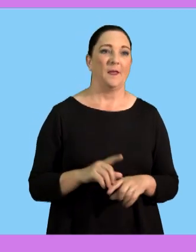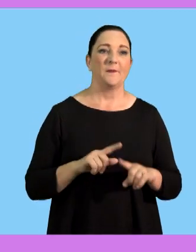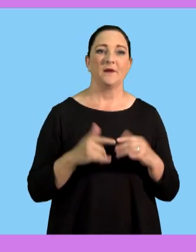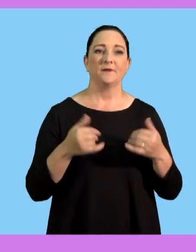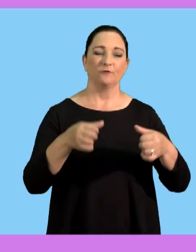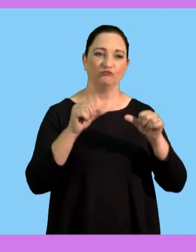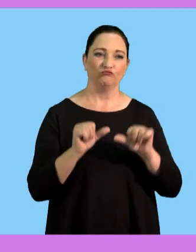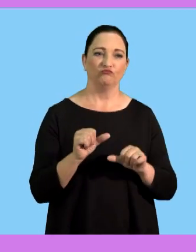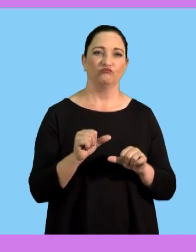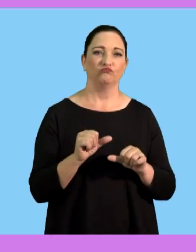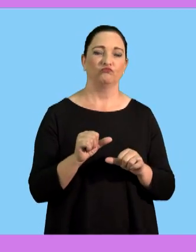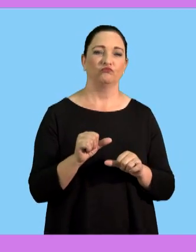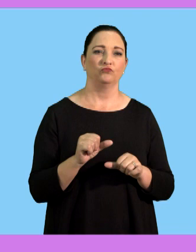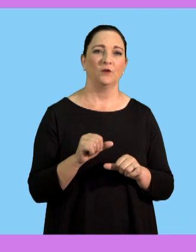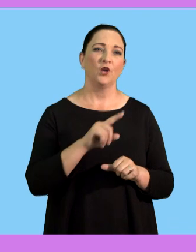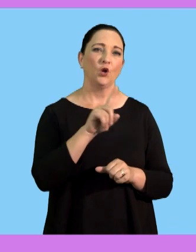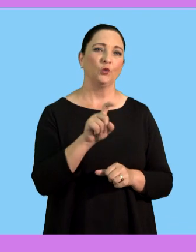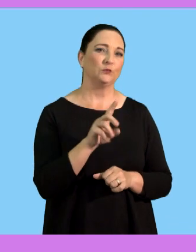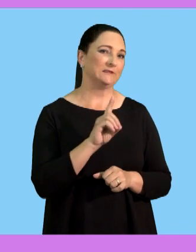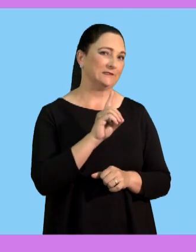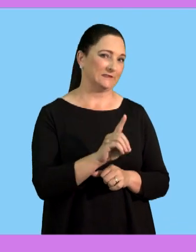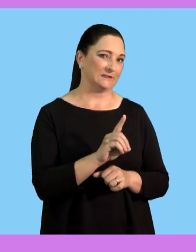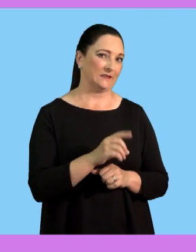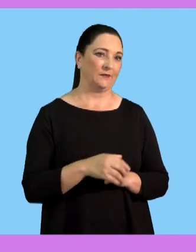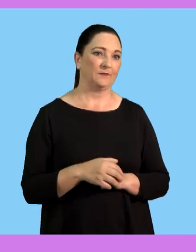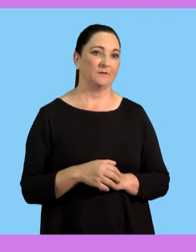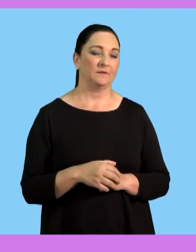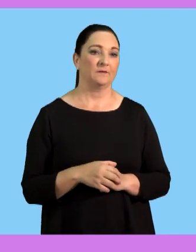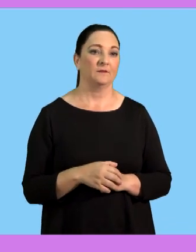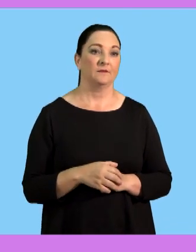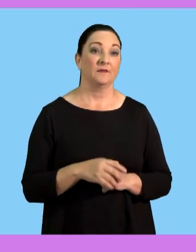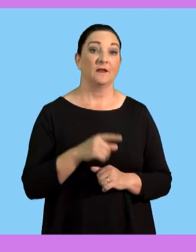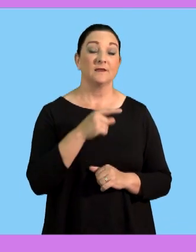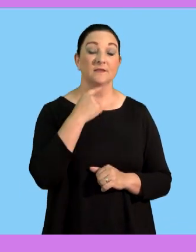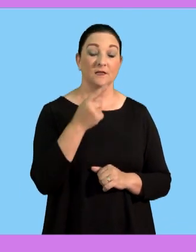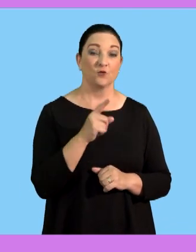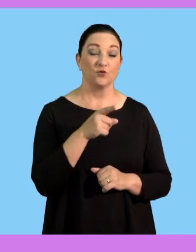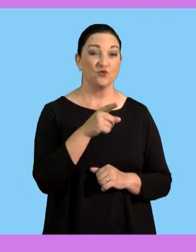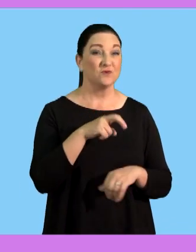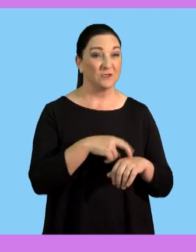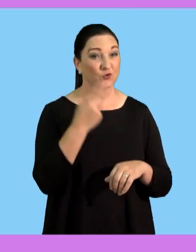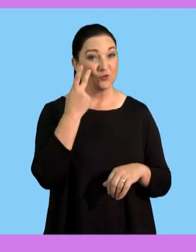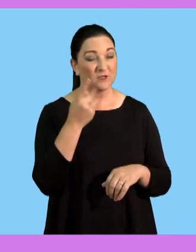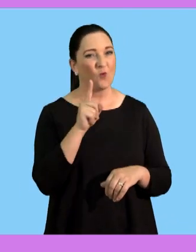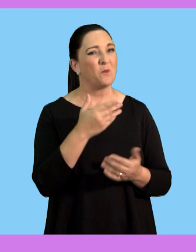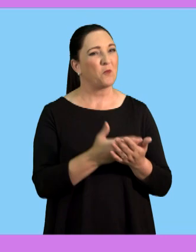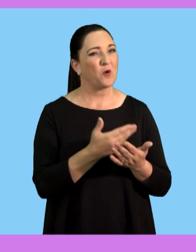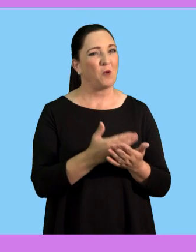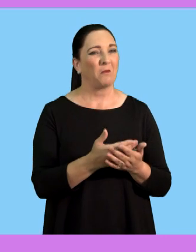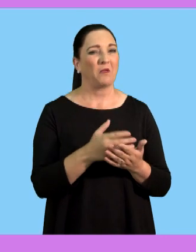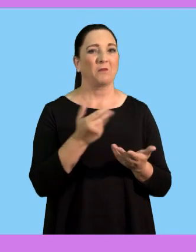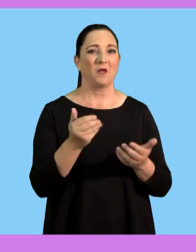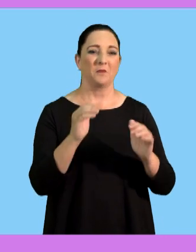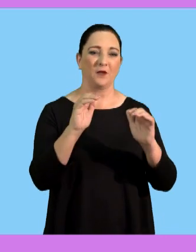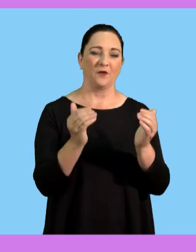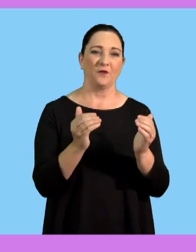Let's look at our next question. In question number D, I'm saying determine the probability of